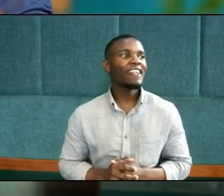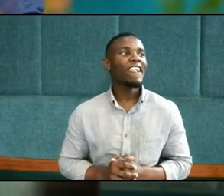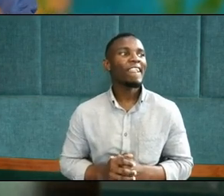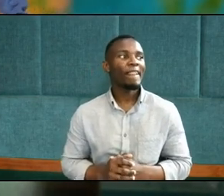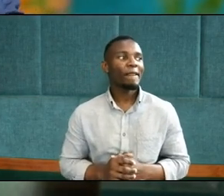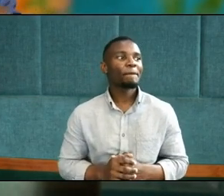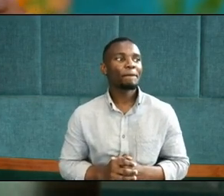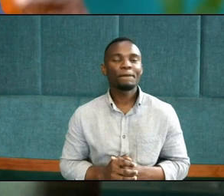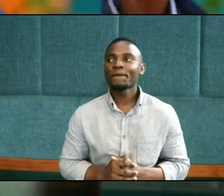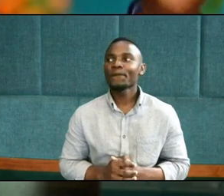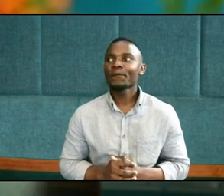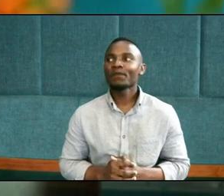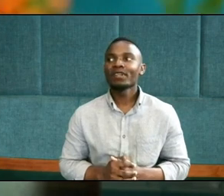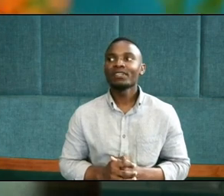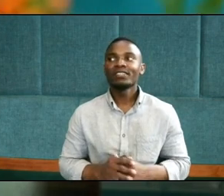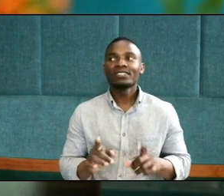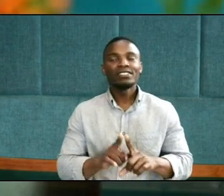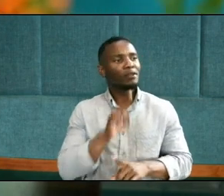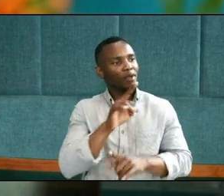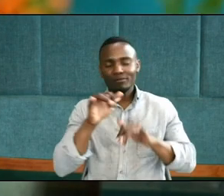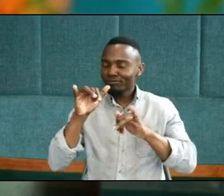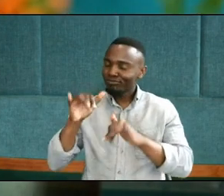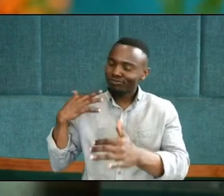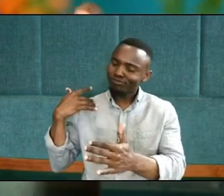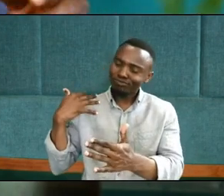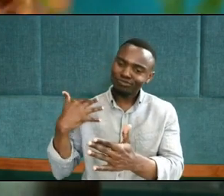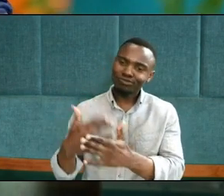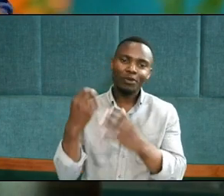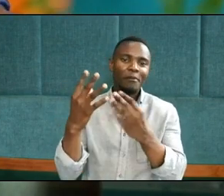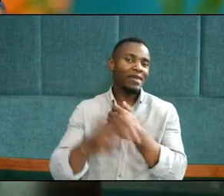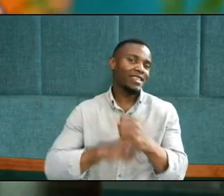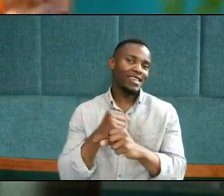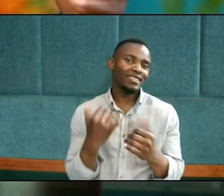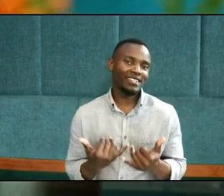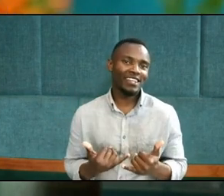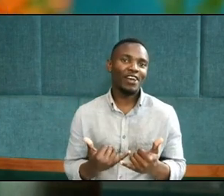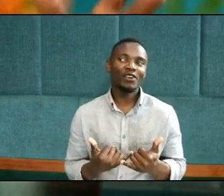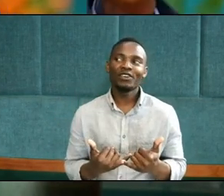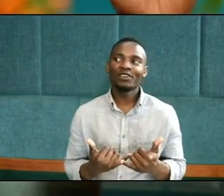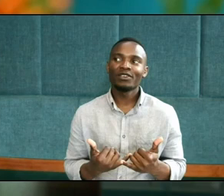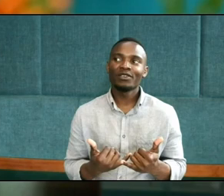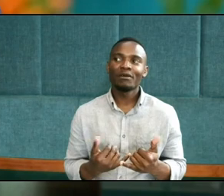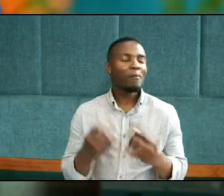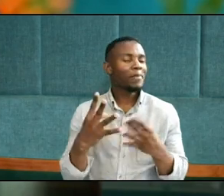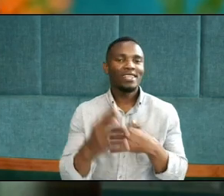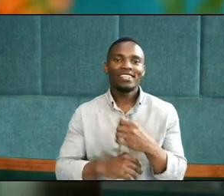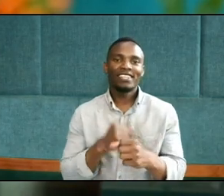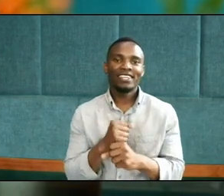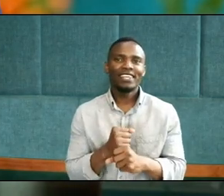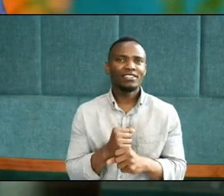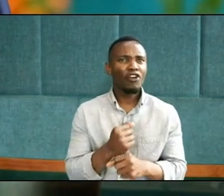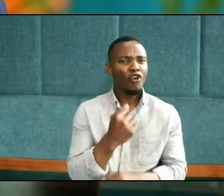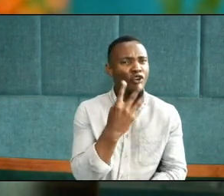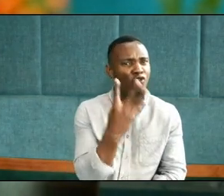That lady has been with me for quite a lot of time now, a long time now. I was counting the years,